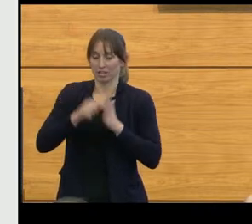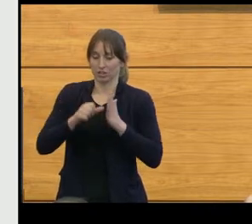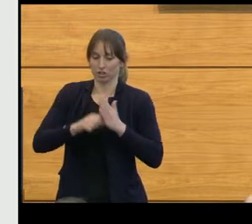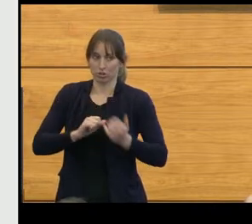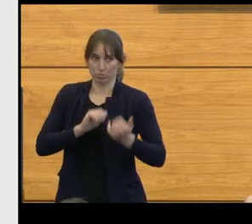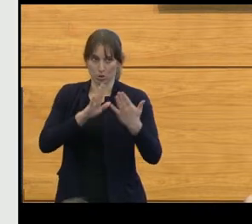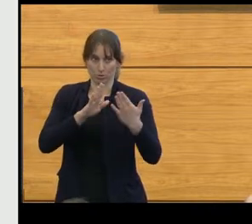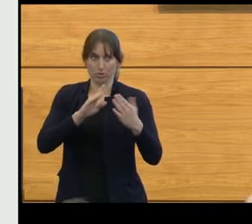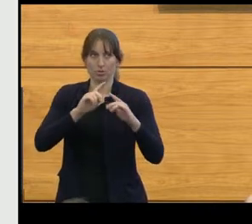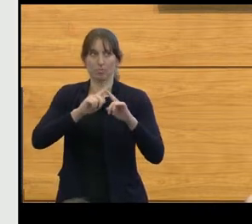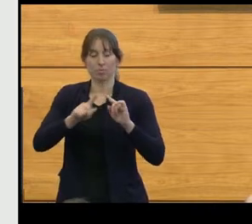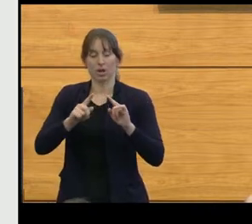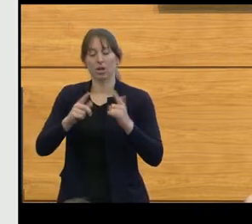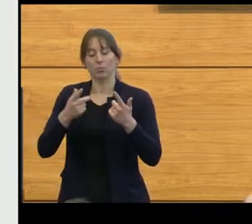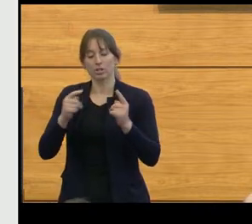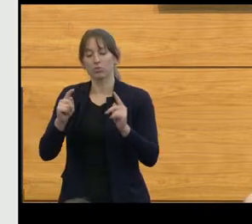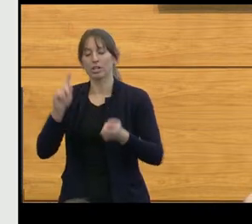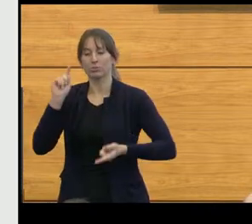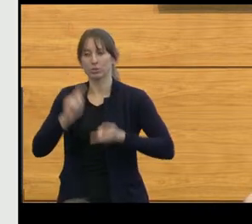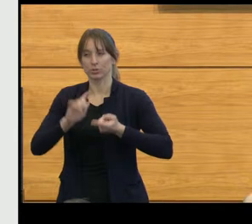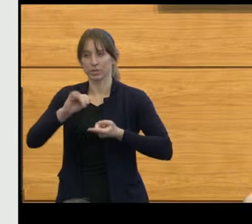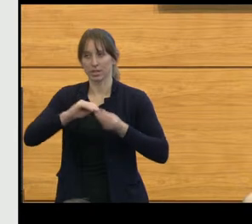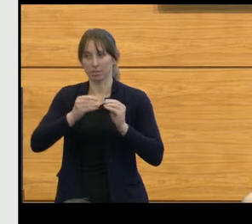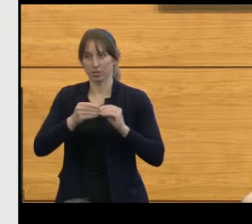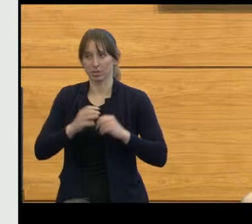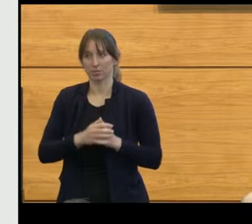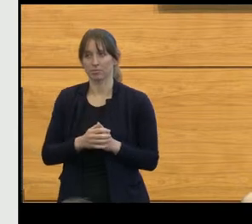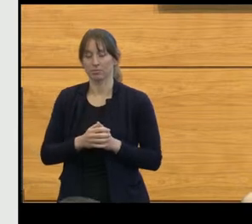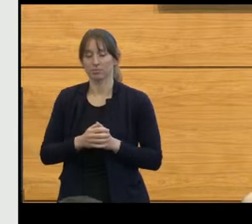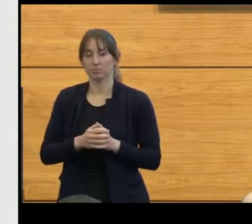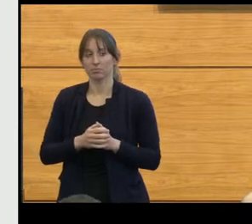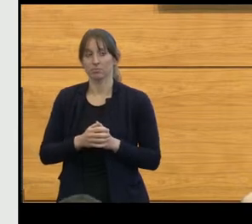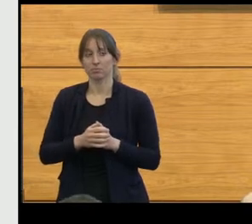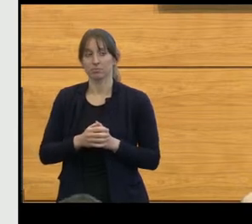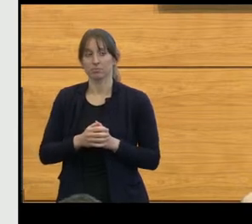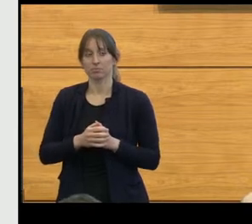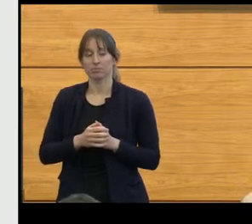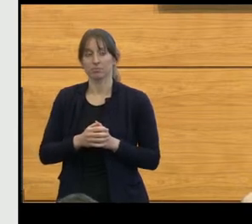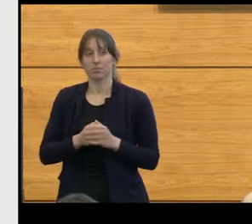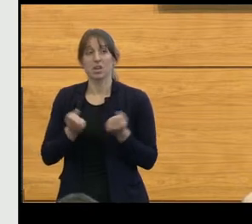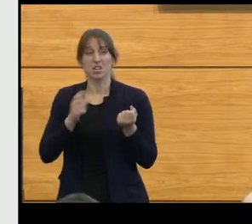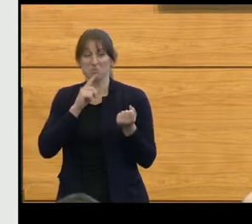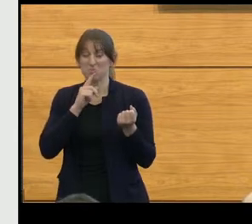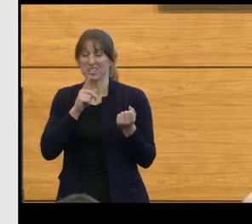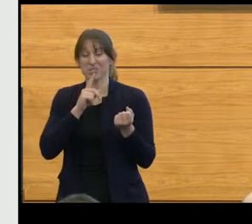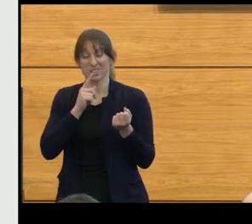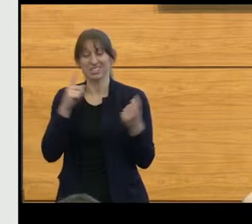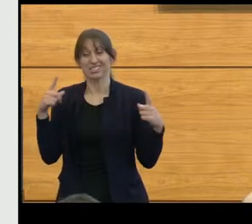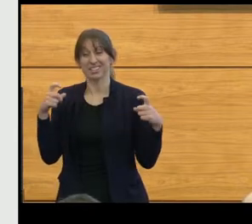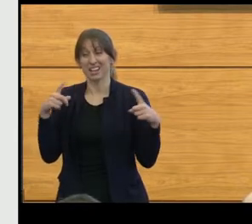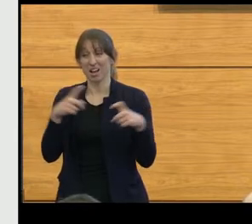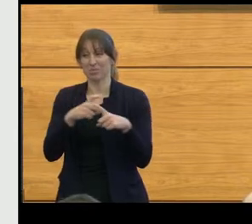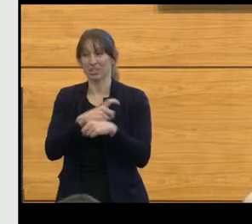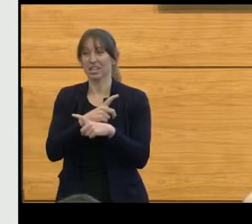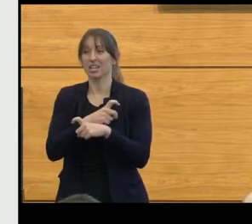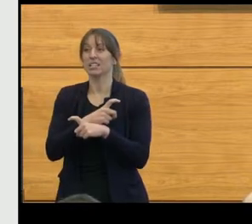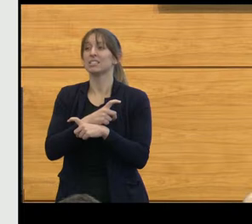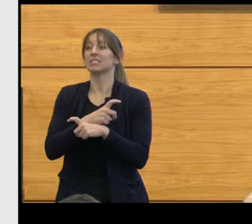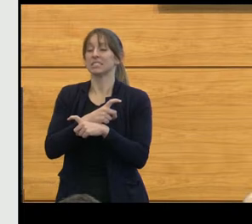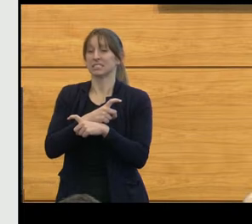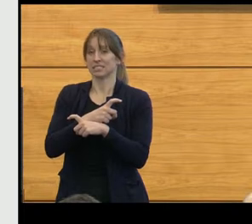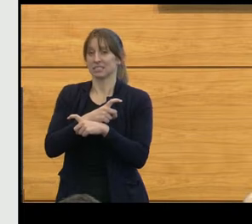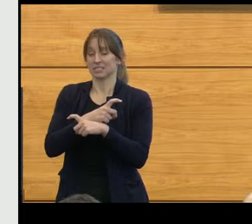down. The clinical findings in children who develop cerebellar mutism can be pretty complicated. They are very, very